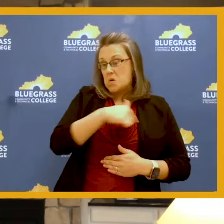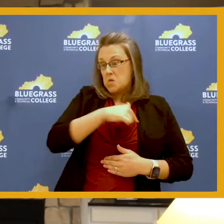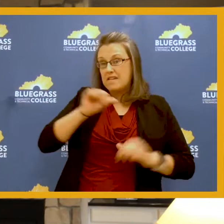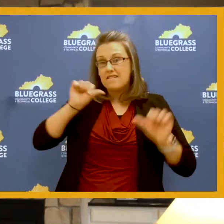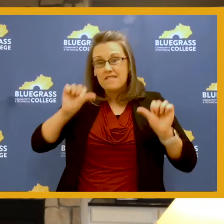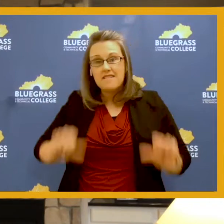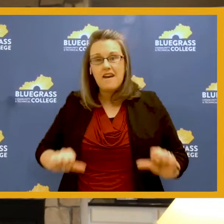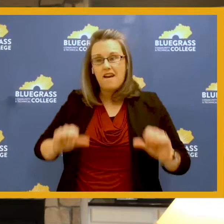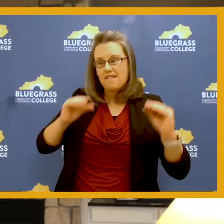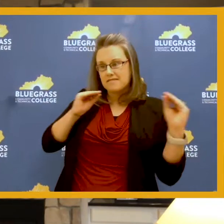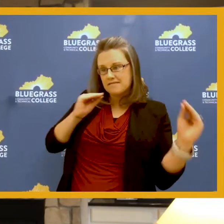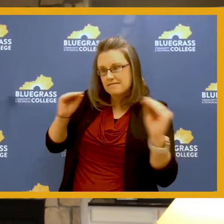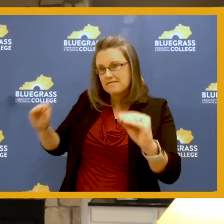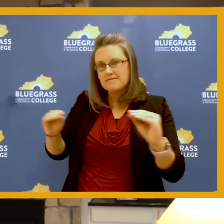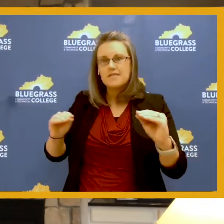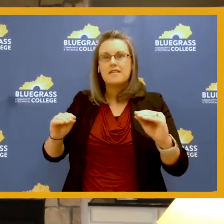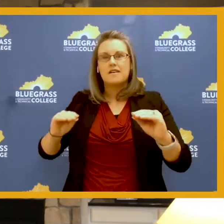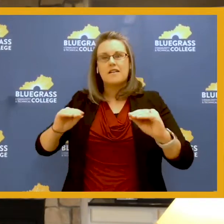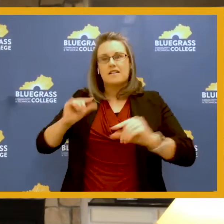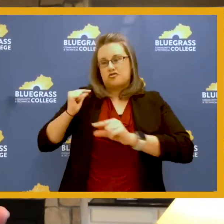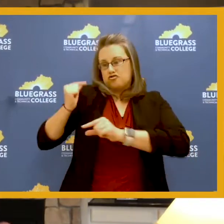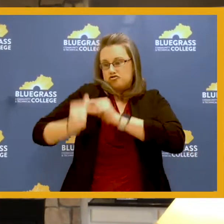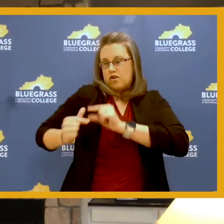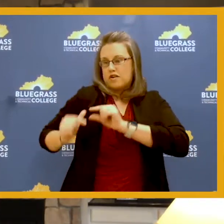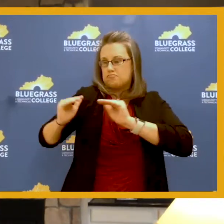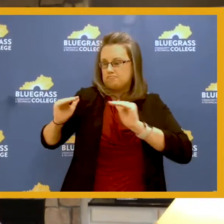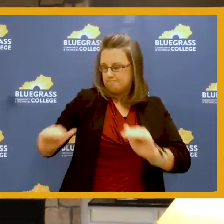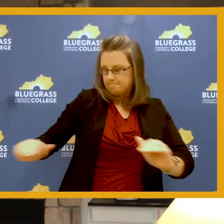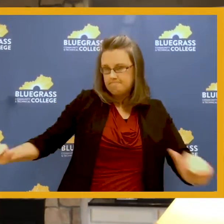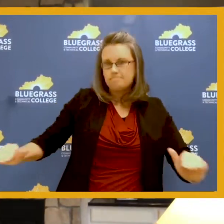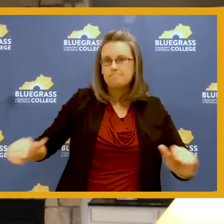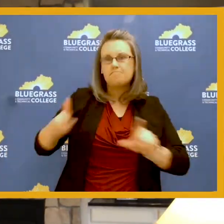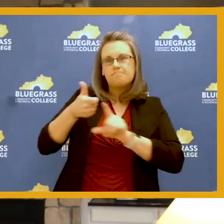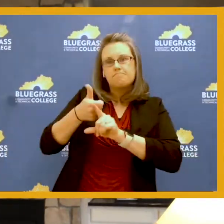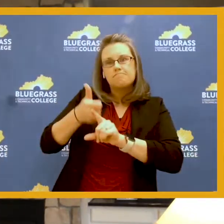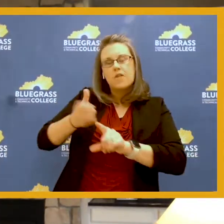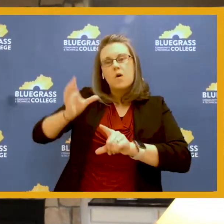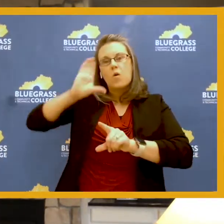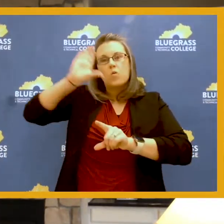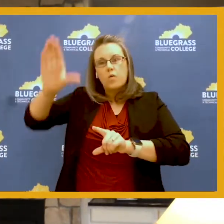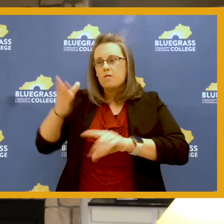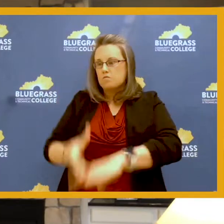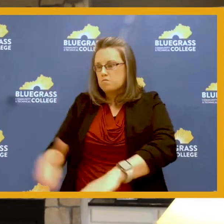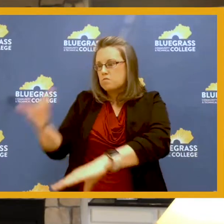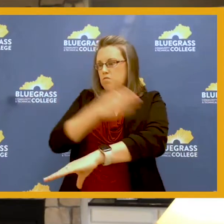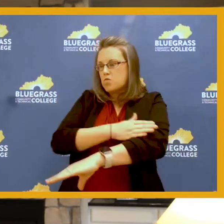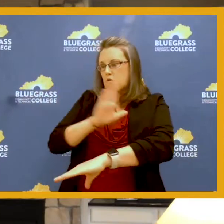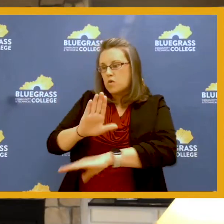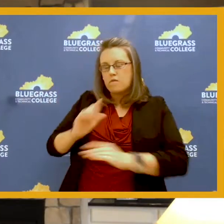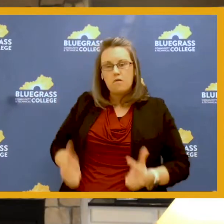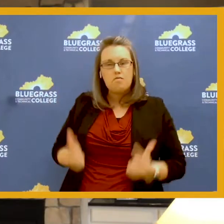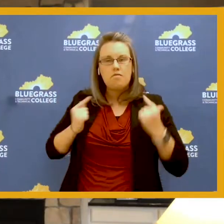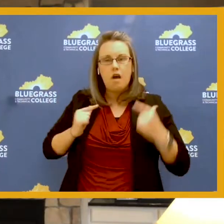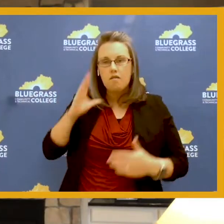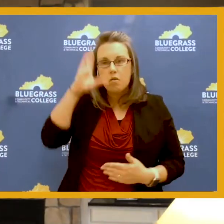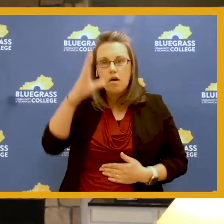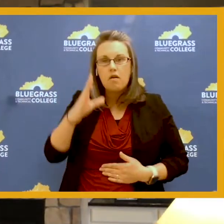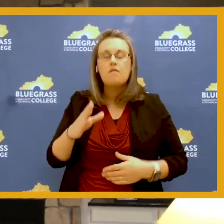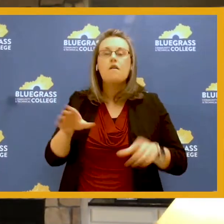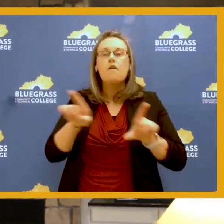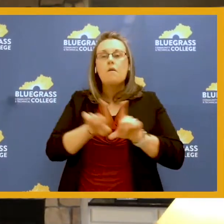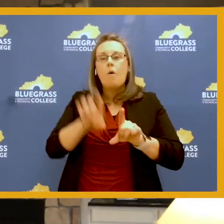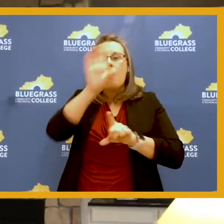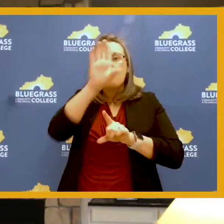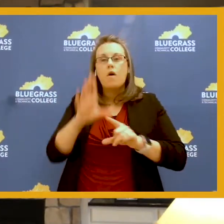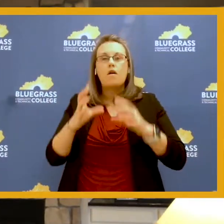poverty. It gives us the best tool to create wealth, to build social capital, to improve our overall health and quality of life, and